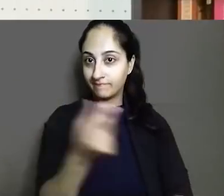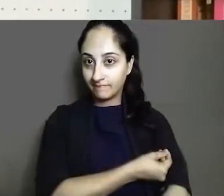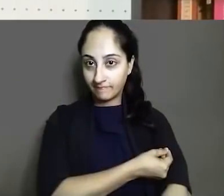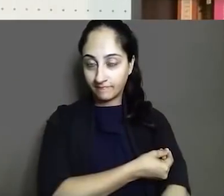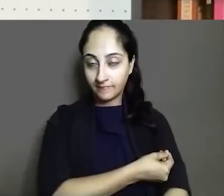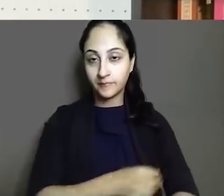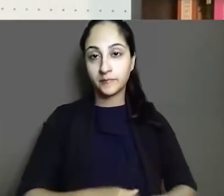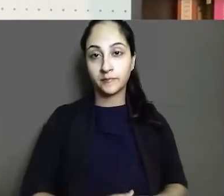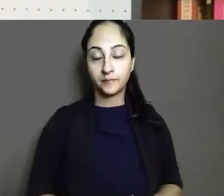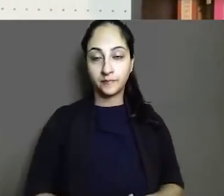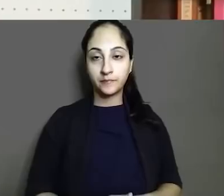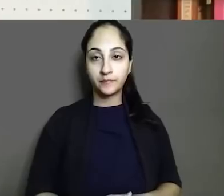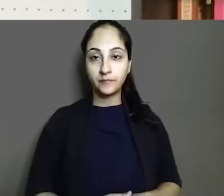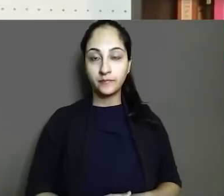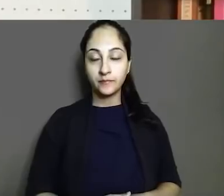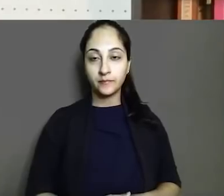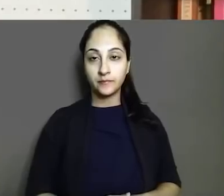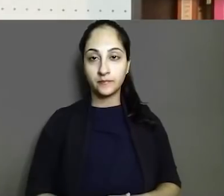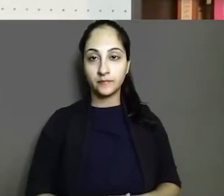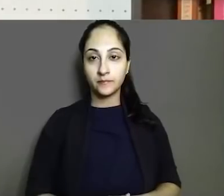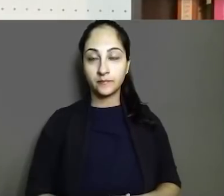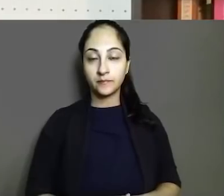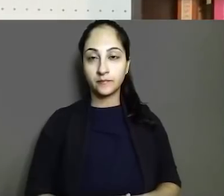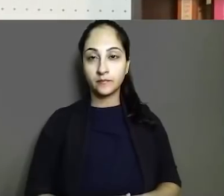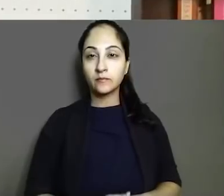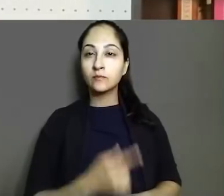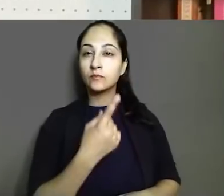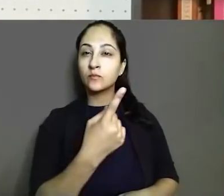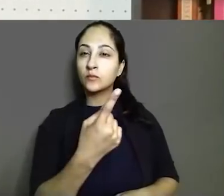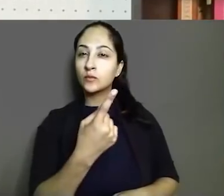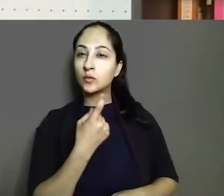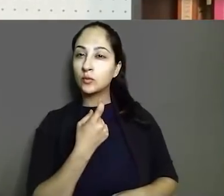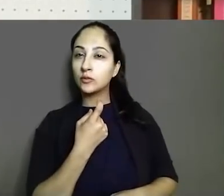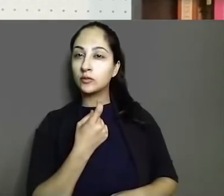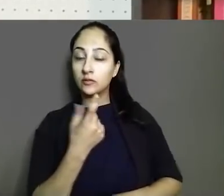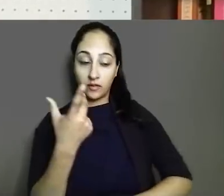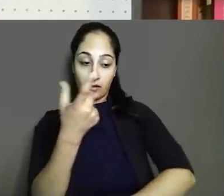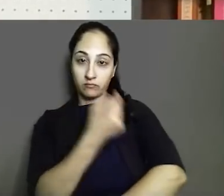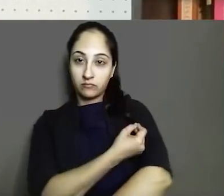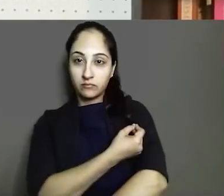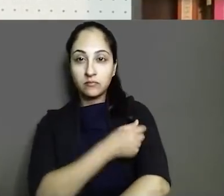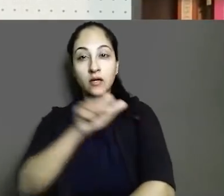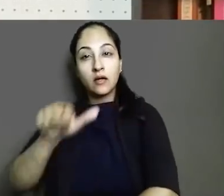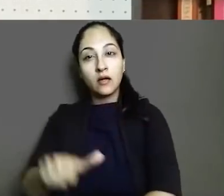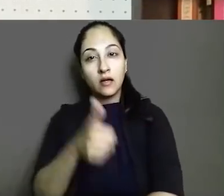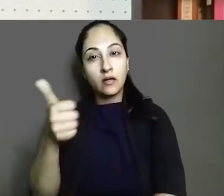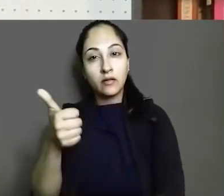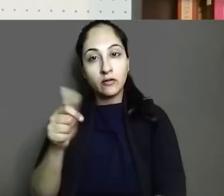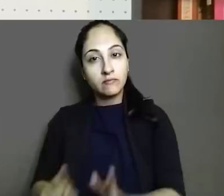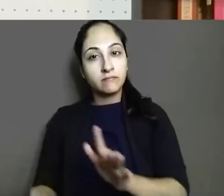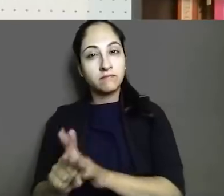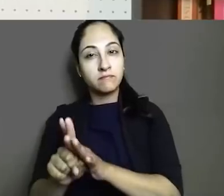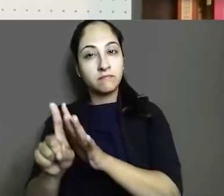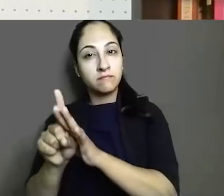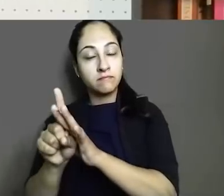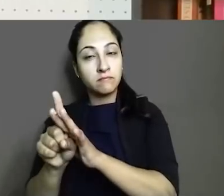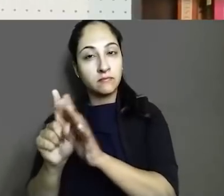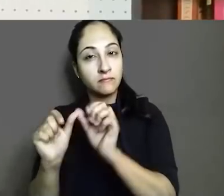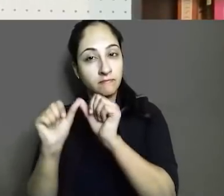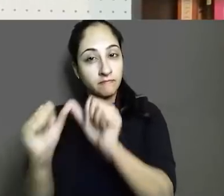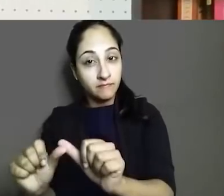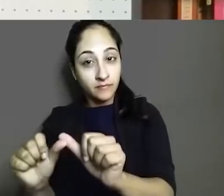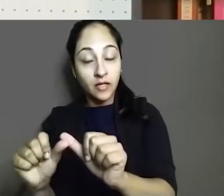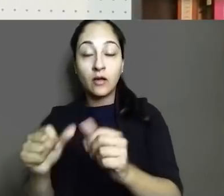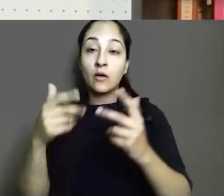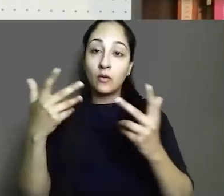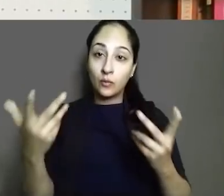Okay, there is more and more confidence that these vaccines that we work with or that are approved